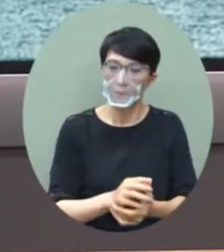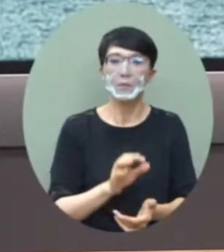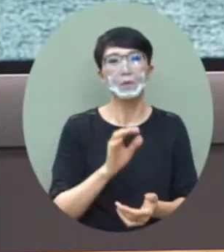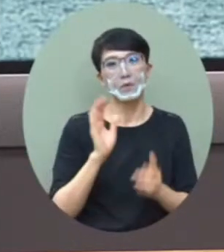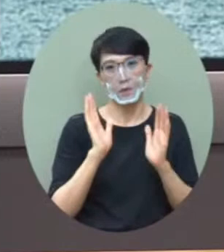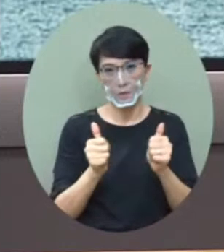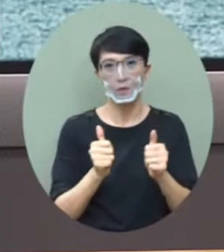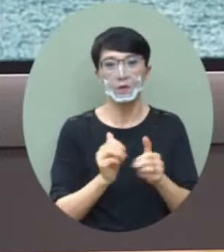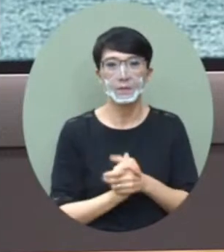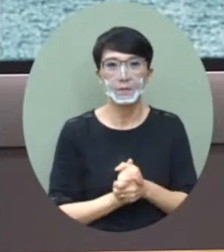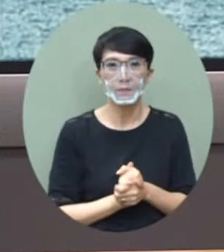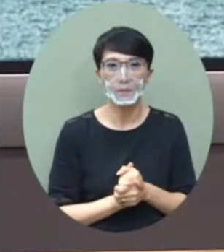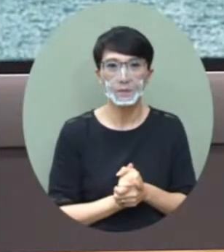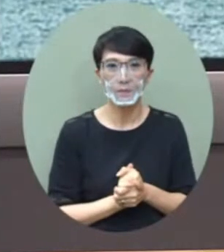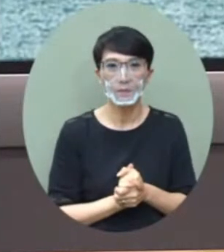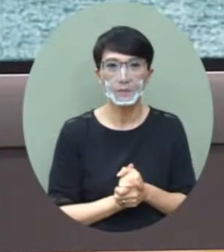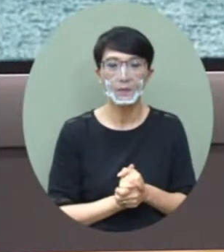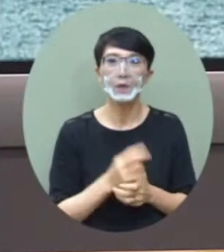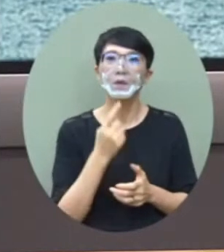um,